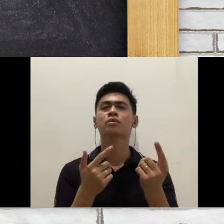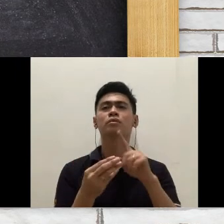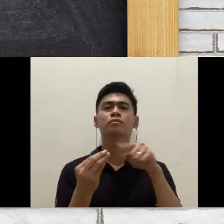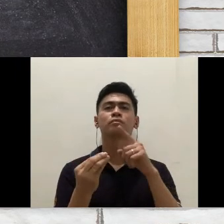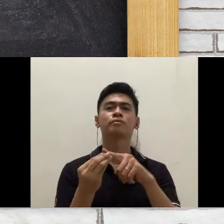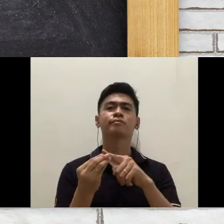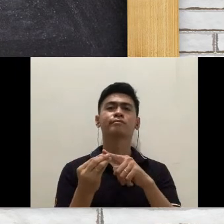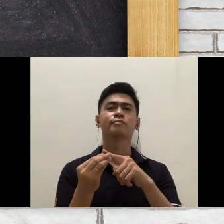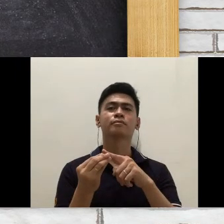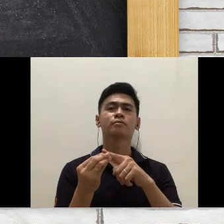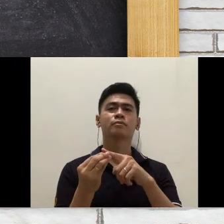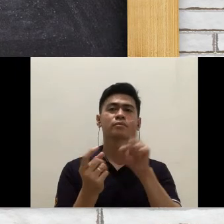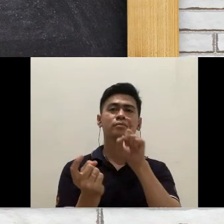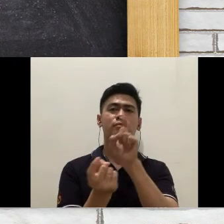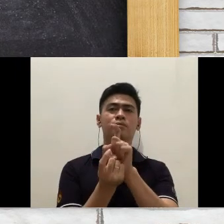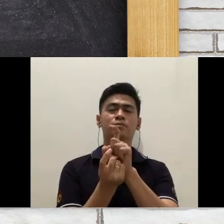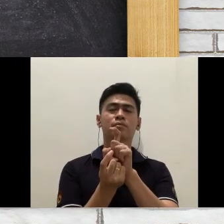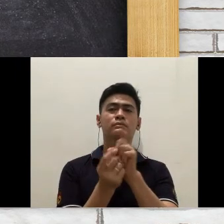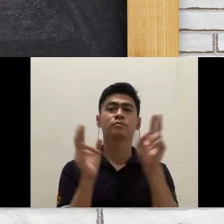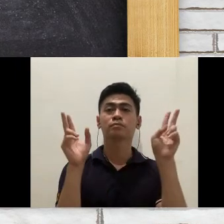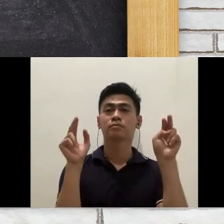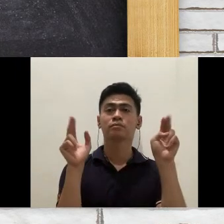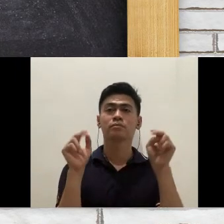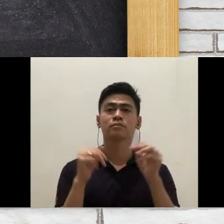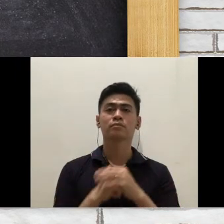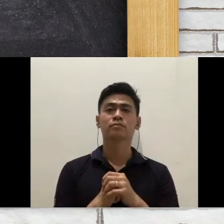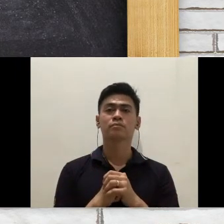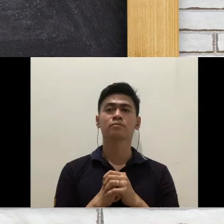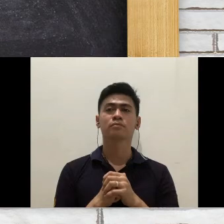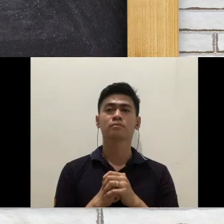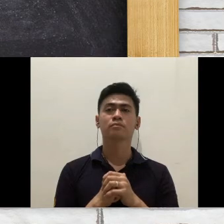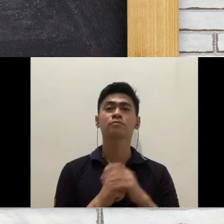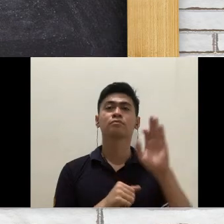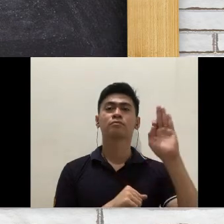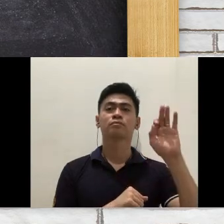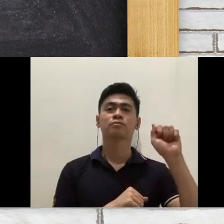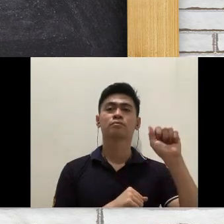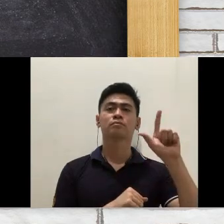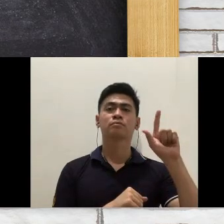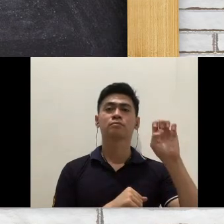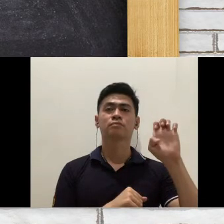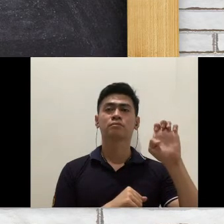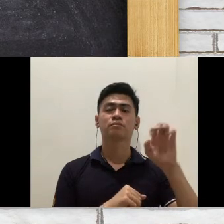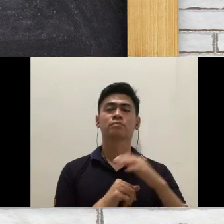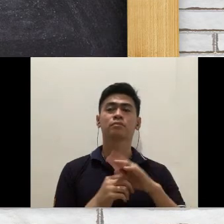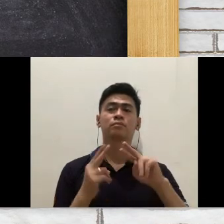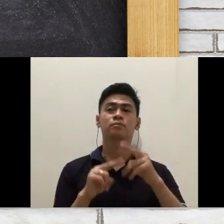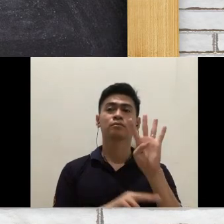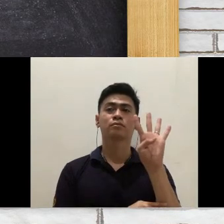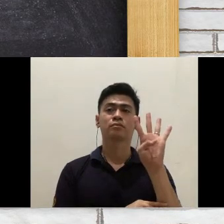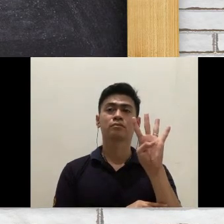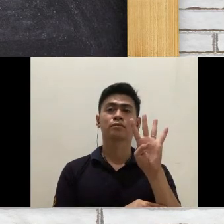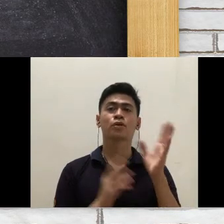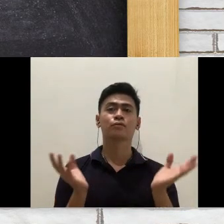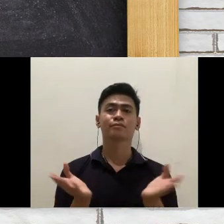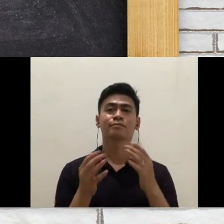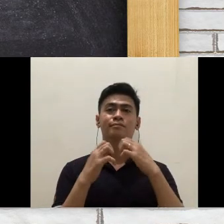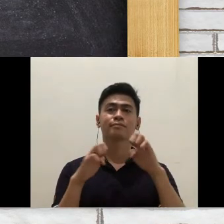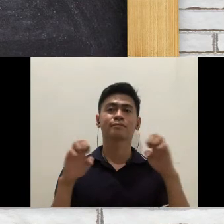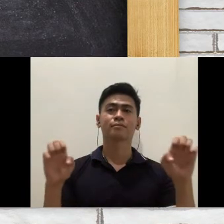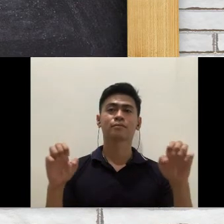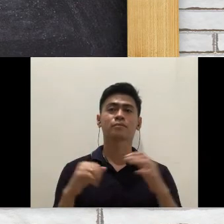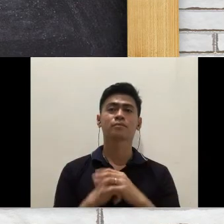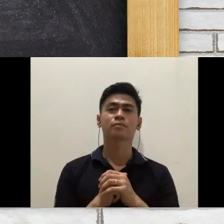True. Number 3. Informative essay intends to argue regarding a certain issue.